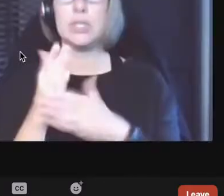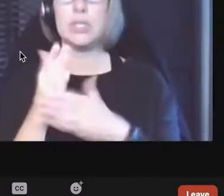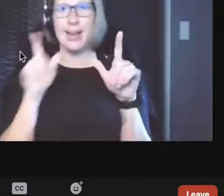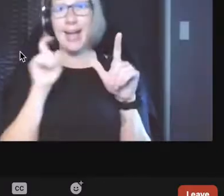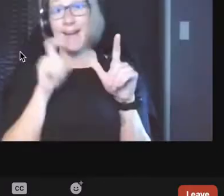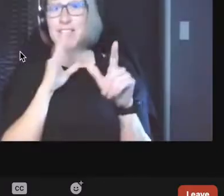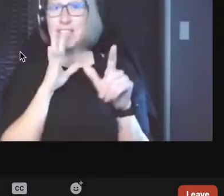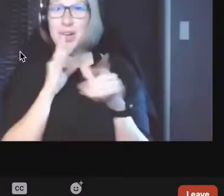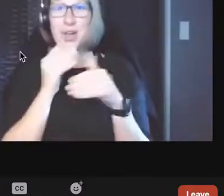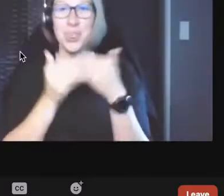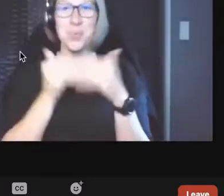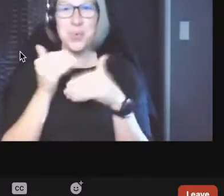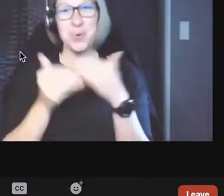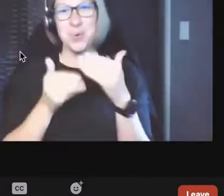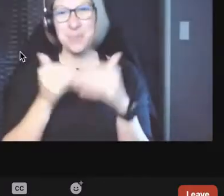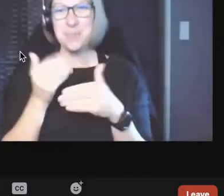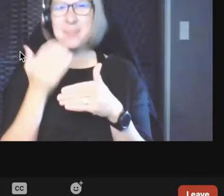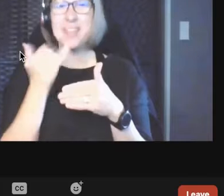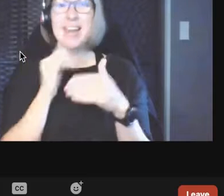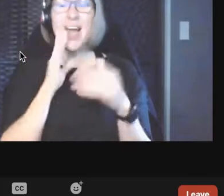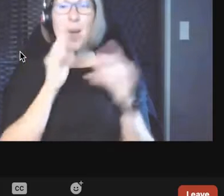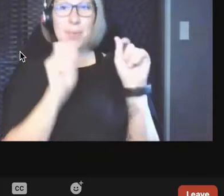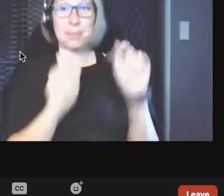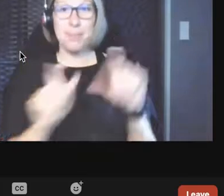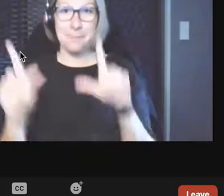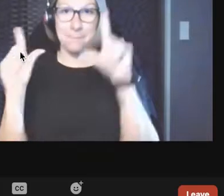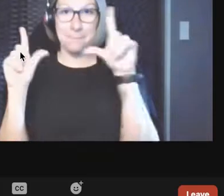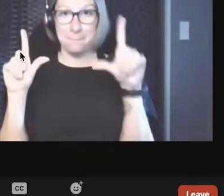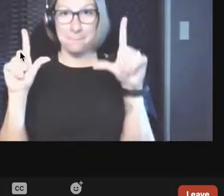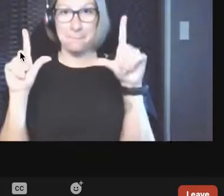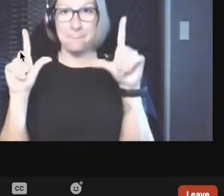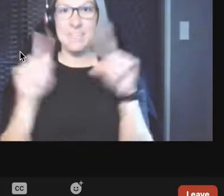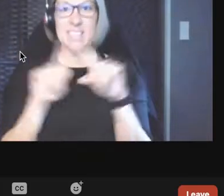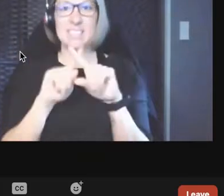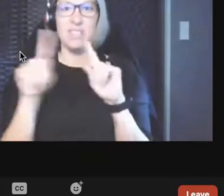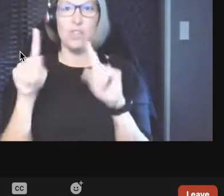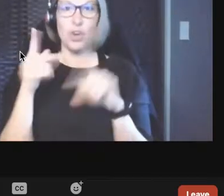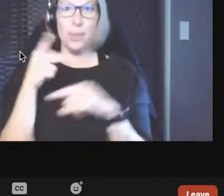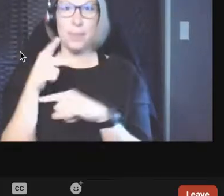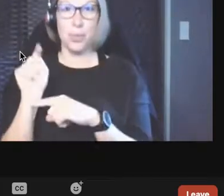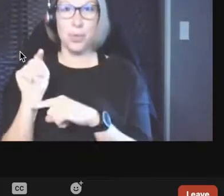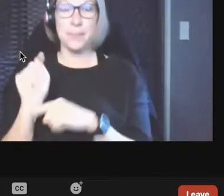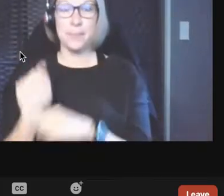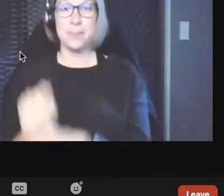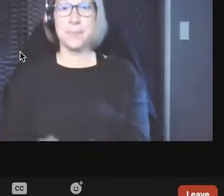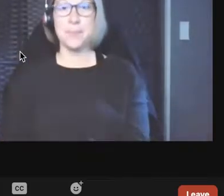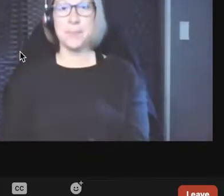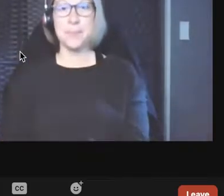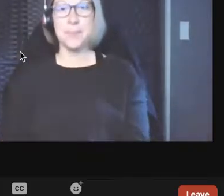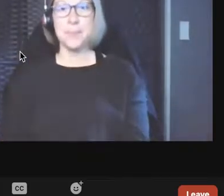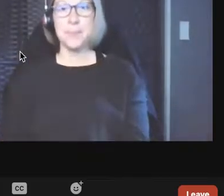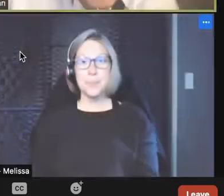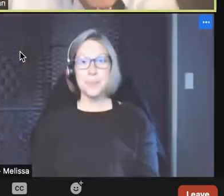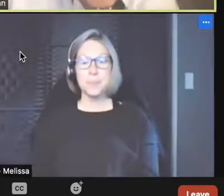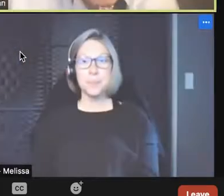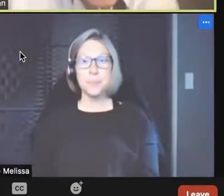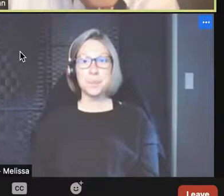loud what I'm doing. And now I'm going to start sharing a different one. All right, let's look at